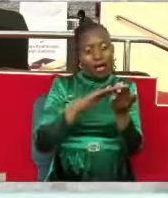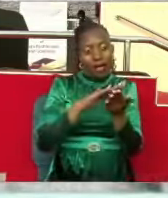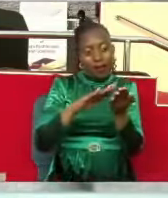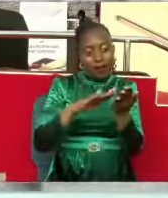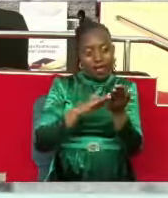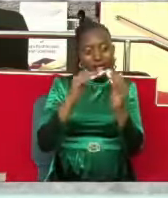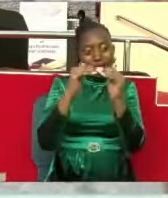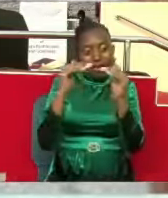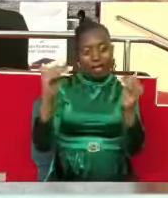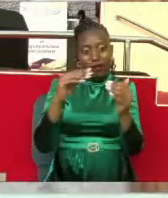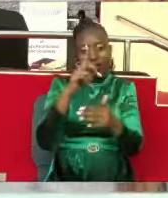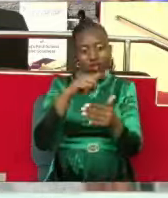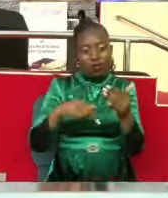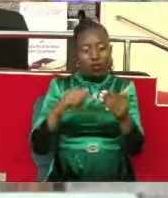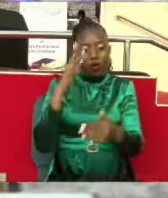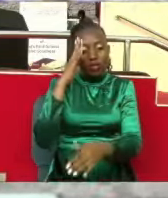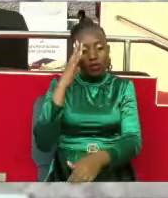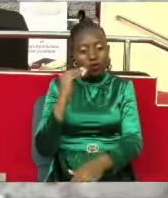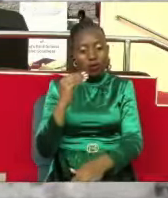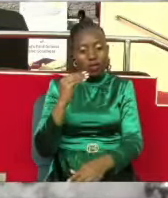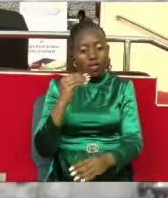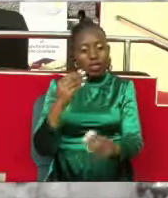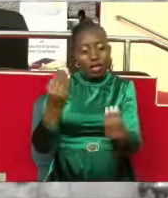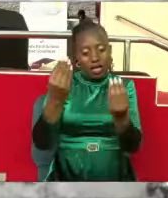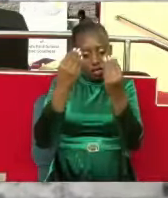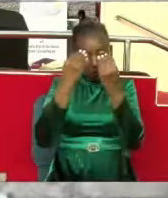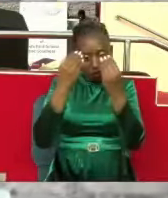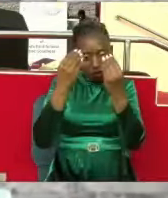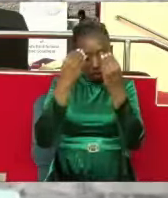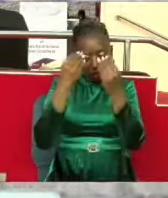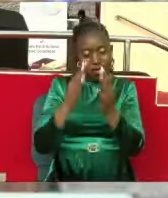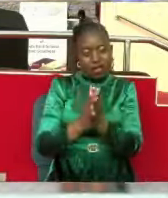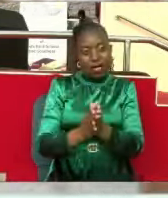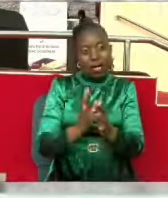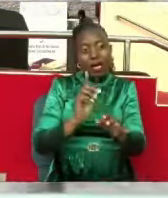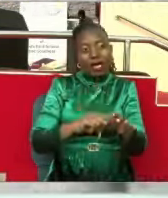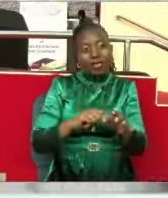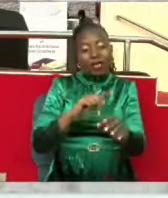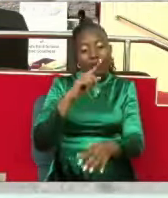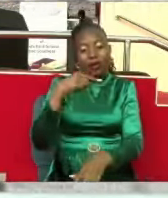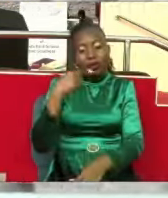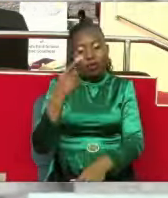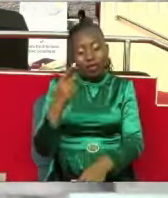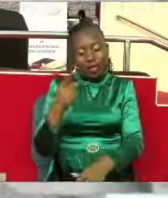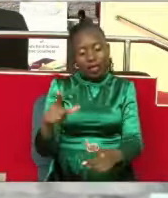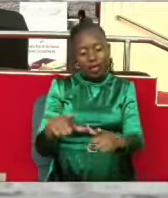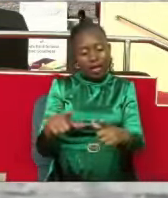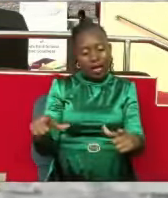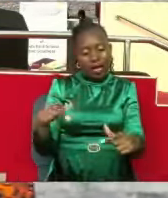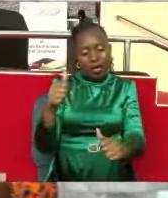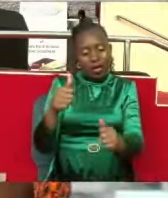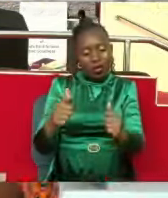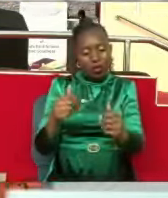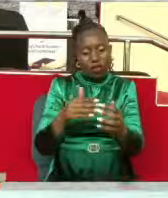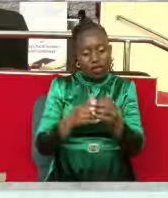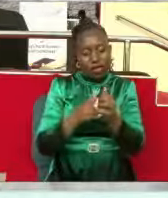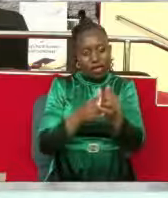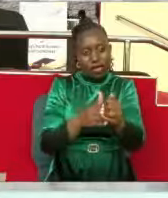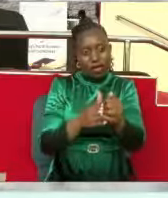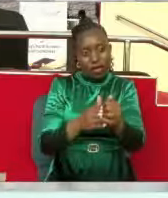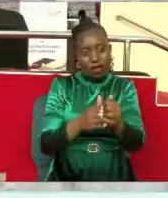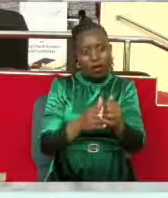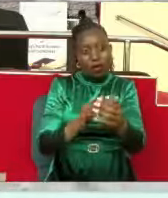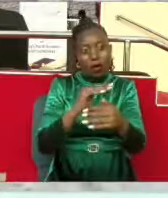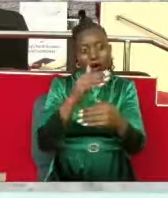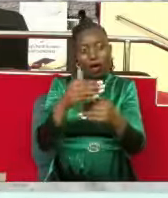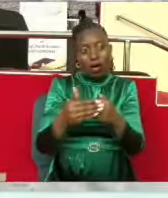us. Na hii ndio viwango vya Musa wa kitambo alitueleza. When he was saying in the land that he is taking you after you have eaten and are